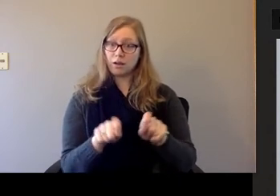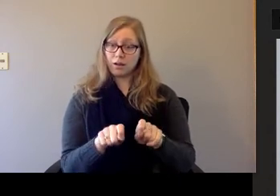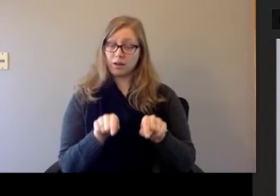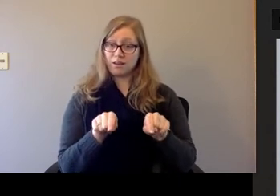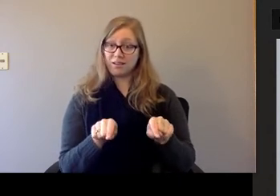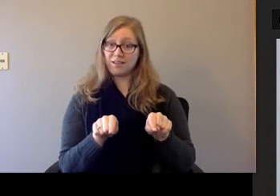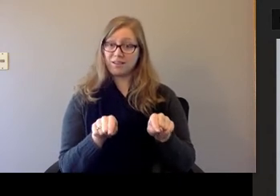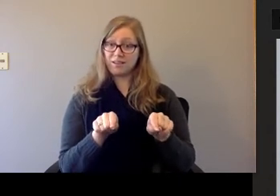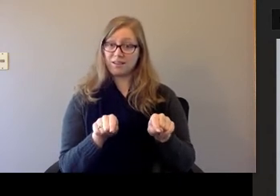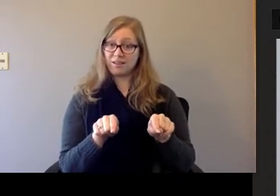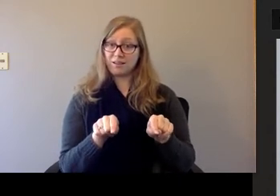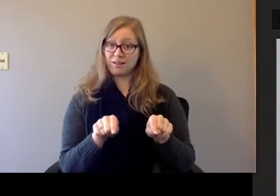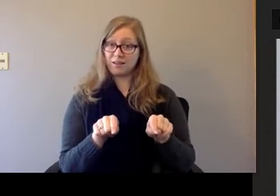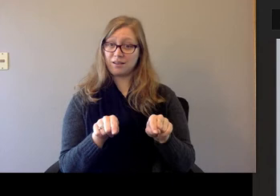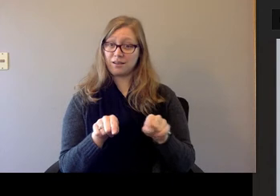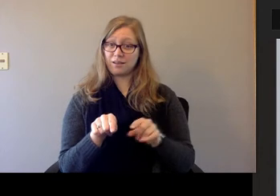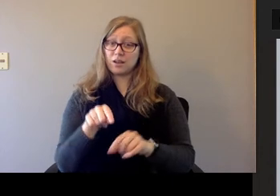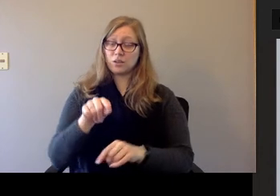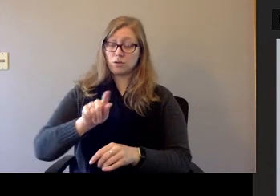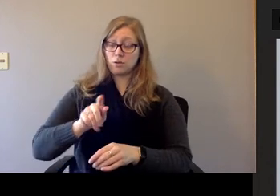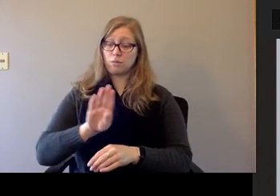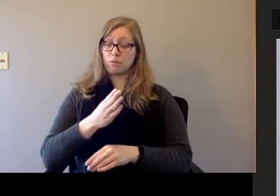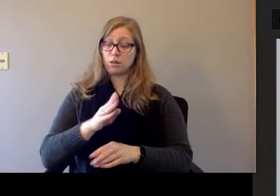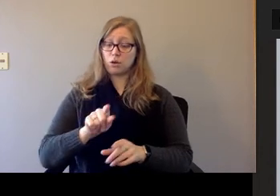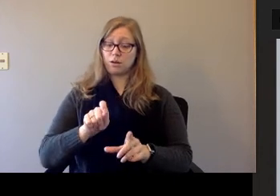is supplementary to this angle.